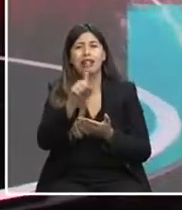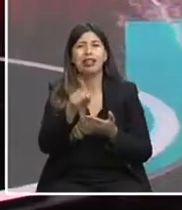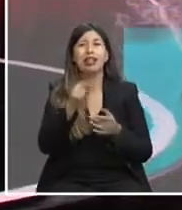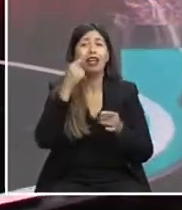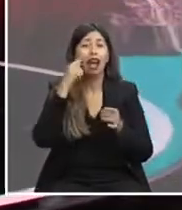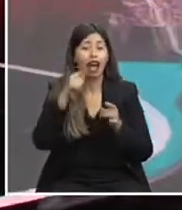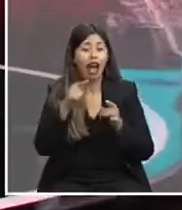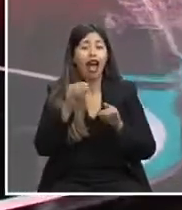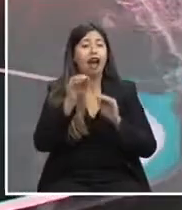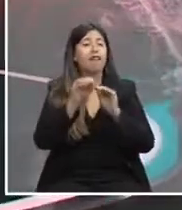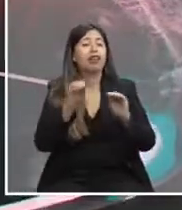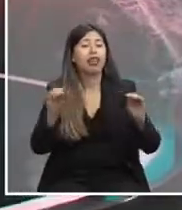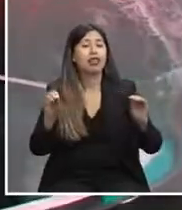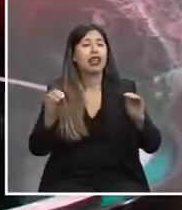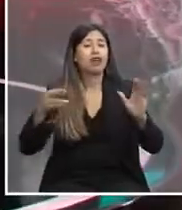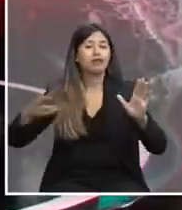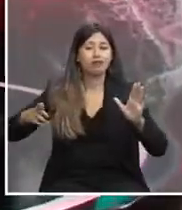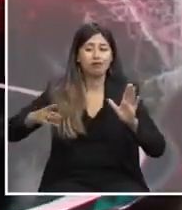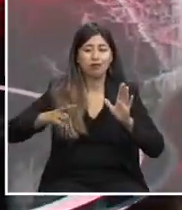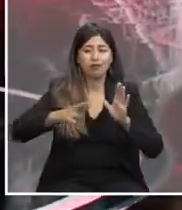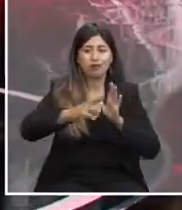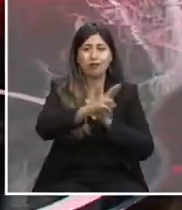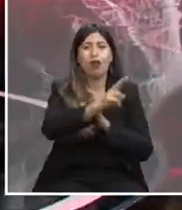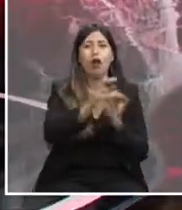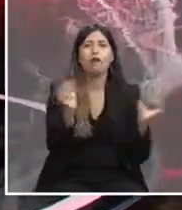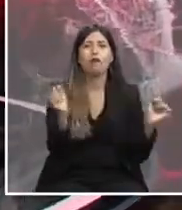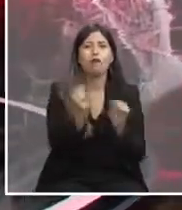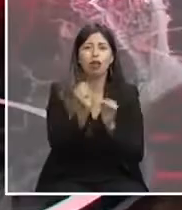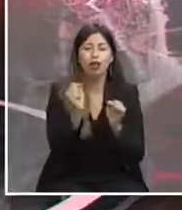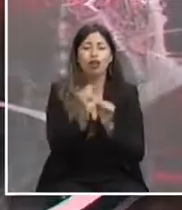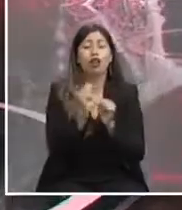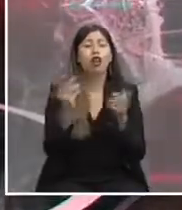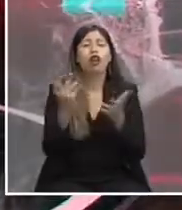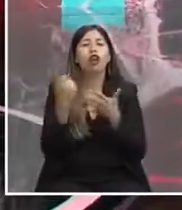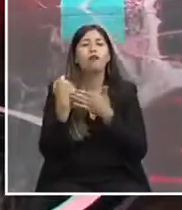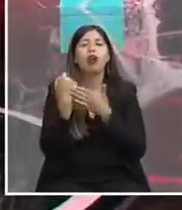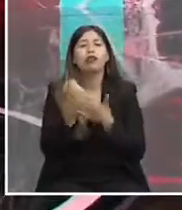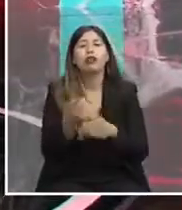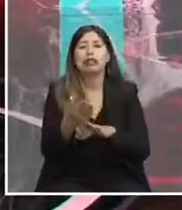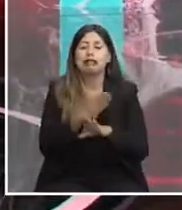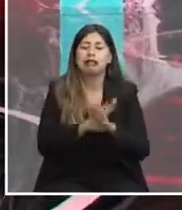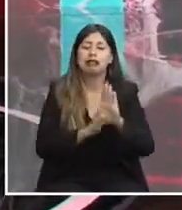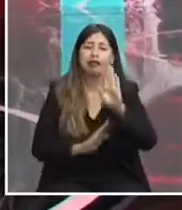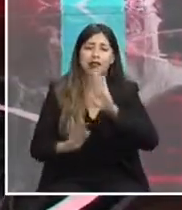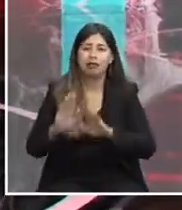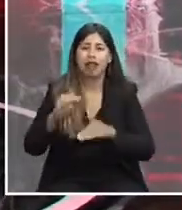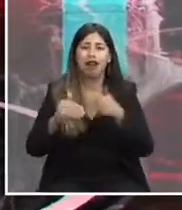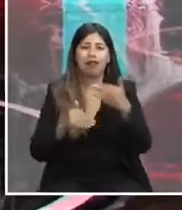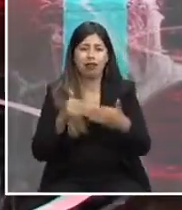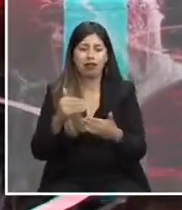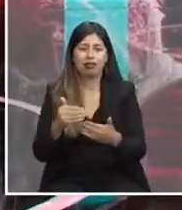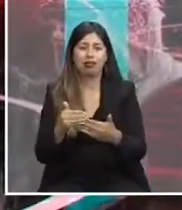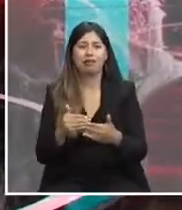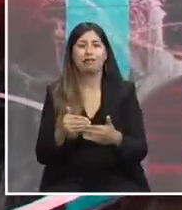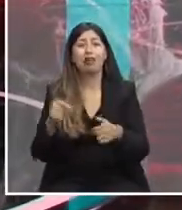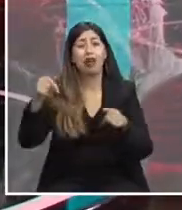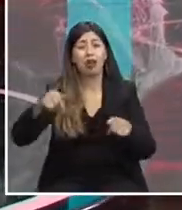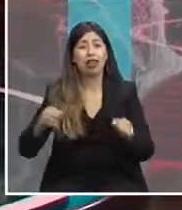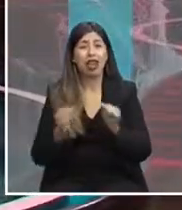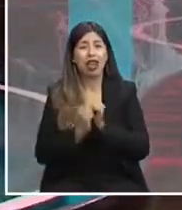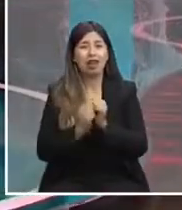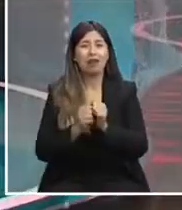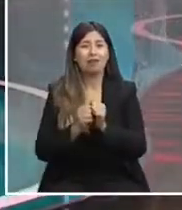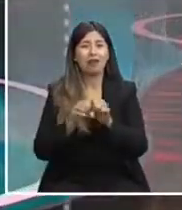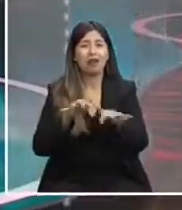de estos ríos, ciertos fríos, y cómo podemos ayudar a prevenir su avance. Hoy nos acompaña en